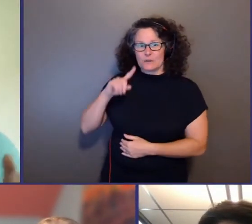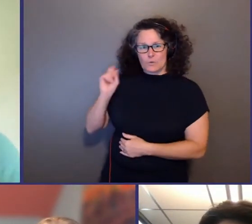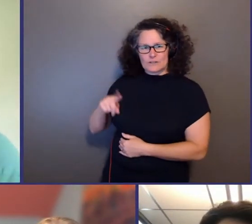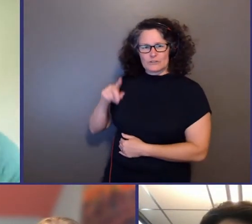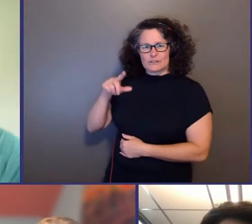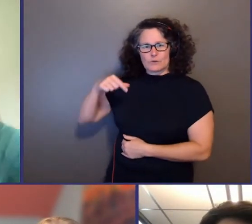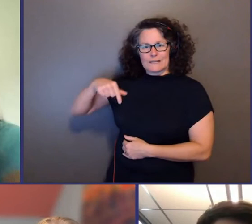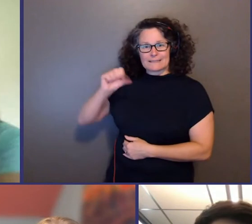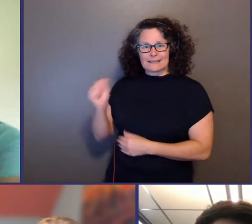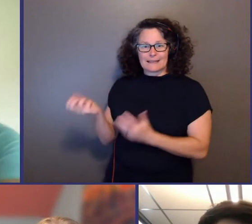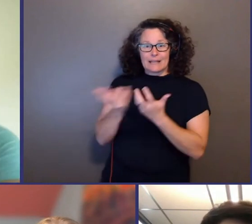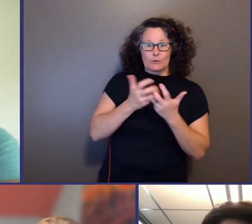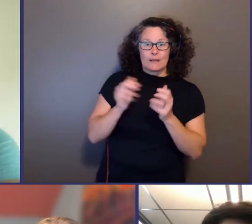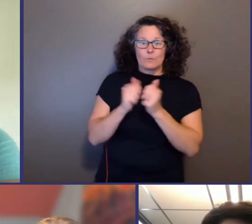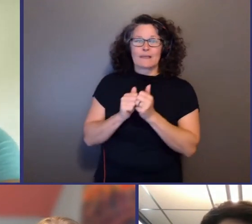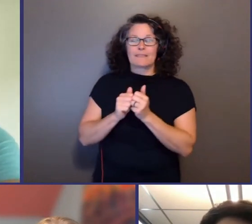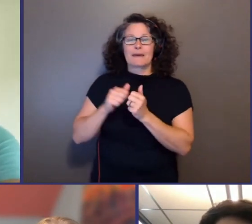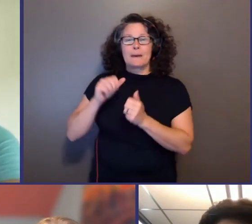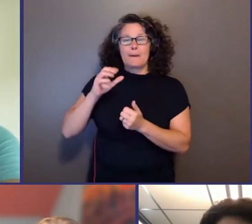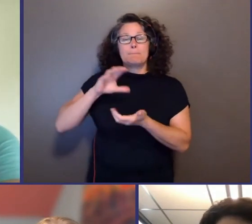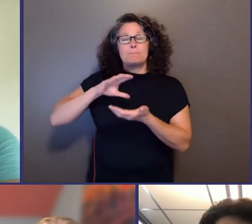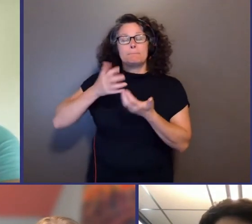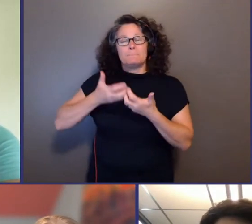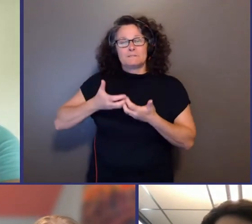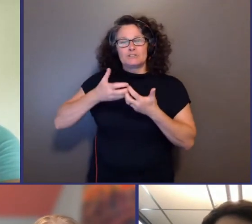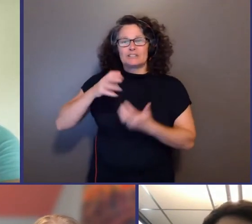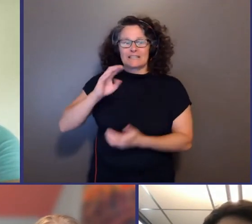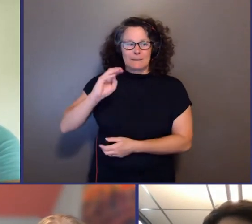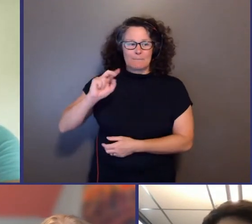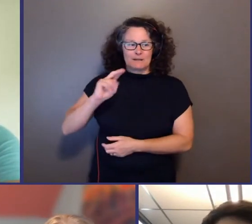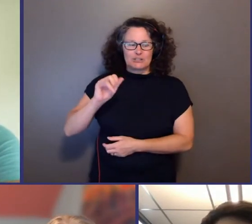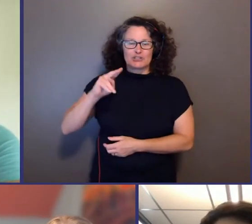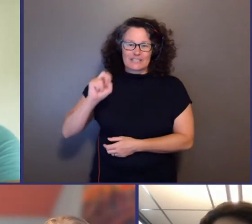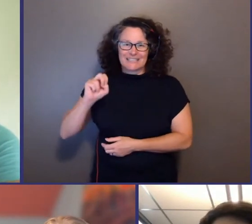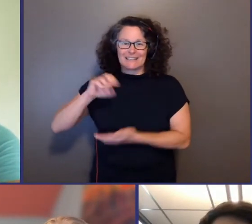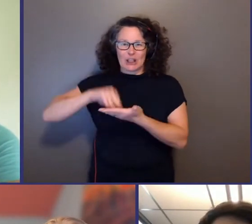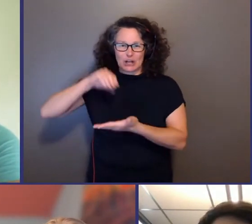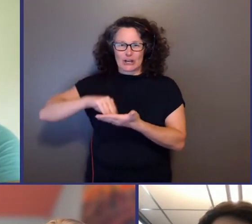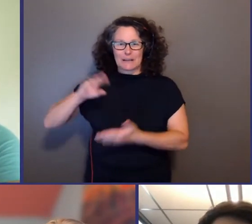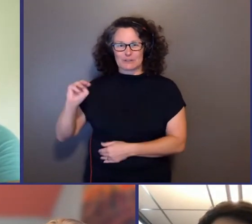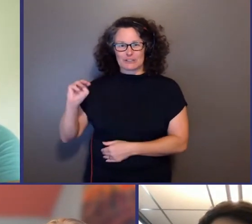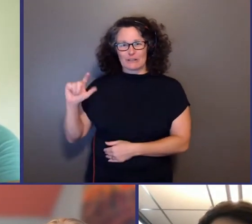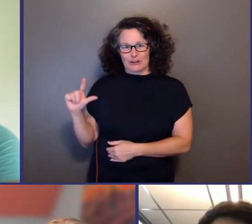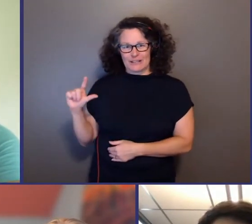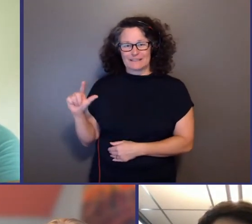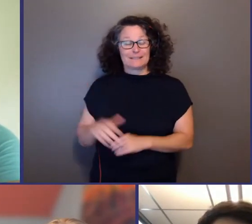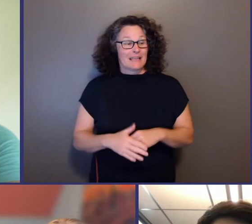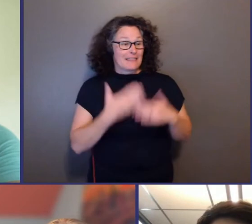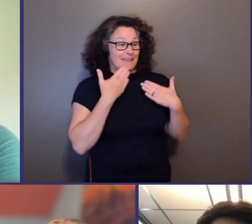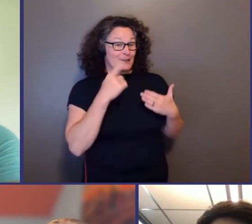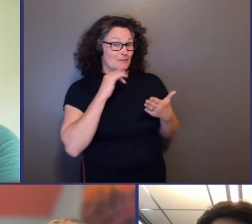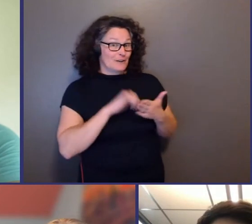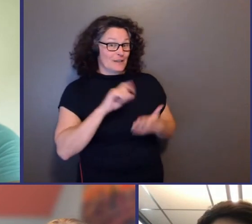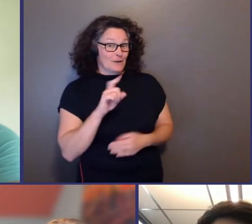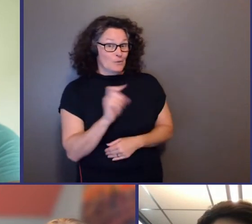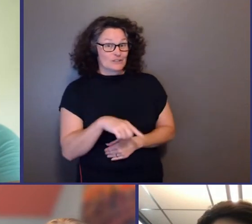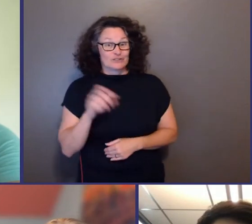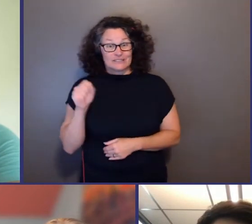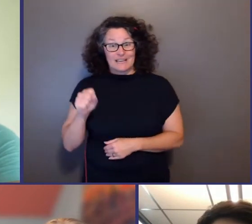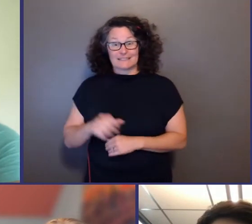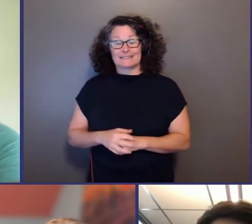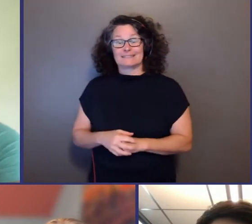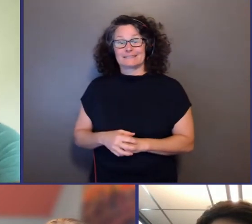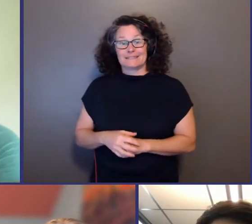integrate with machine learning? Yeah, that's a great question. Thank you for the question, James. Yes, if